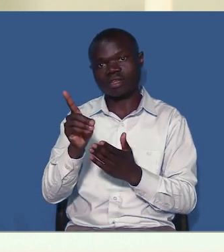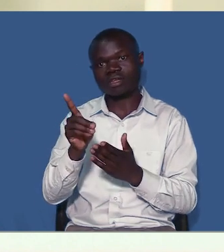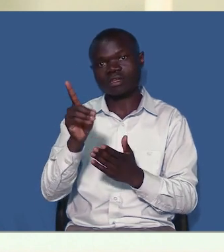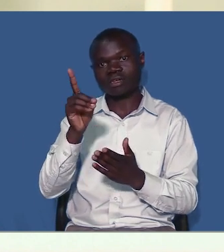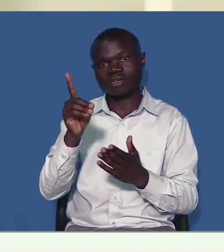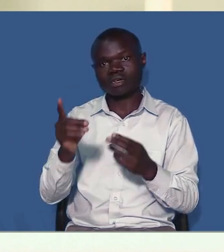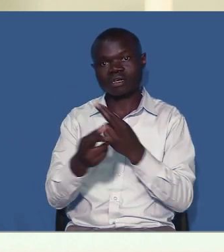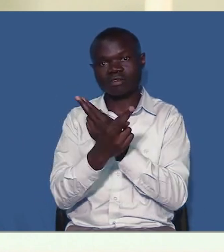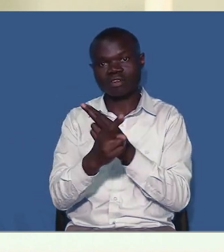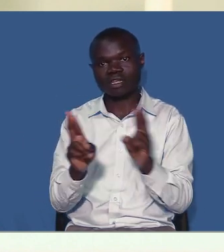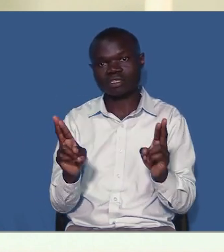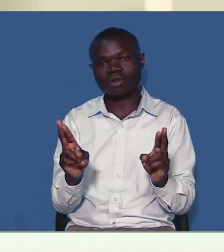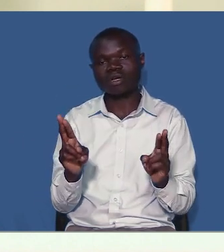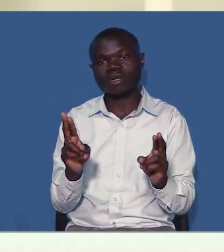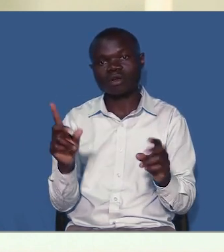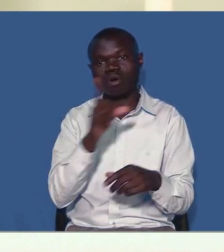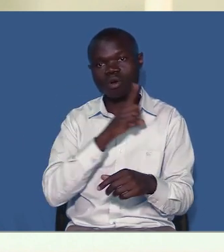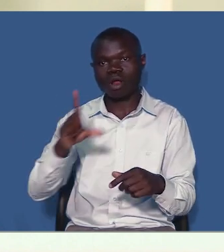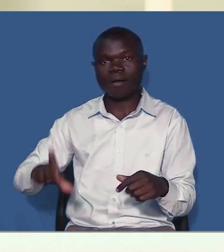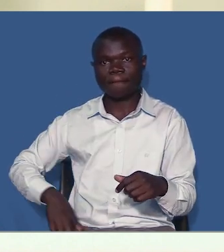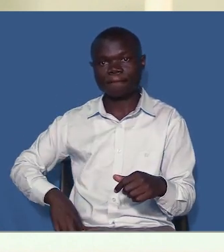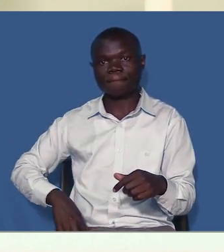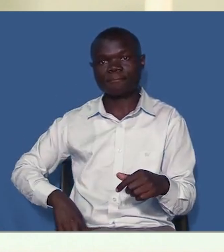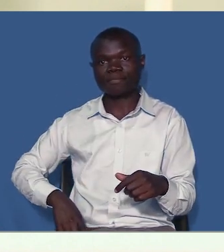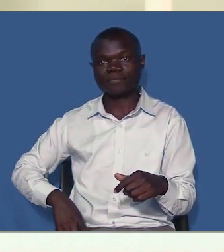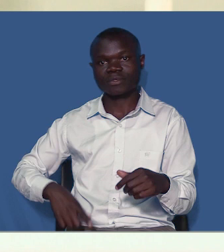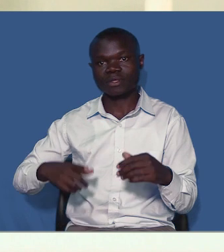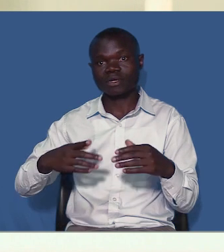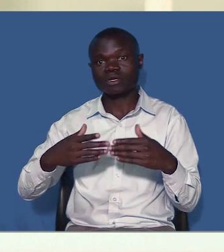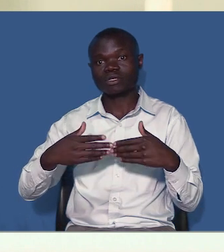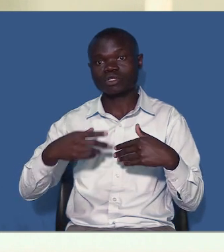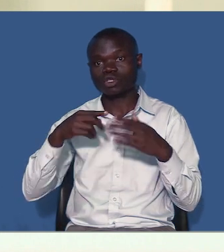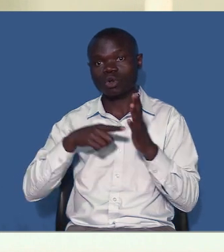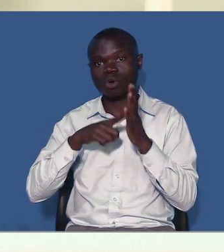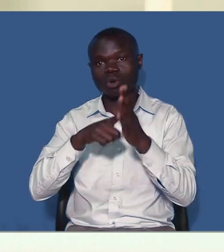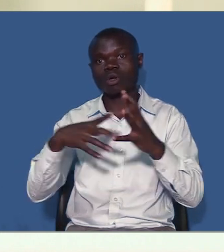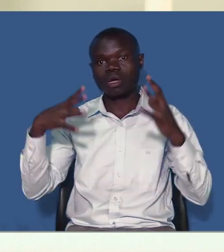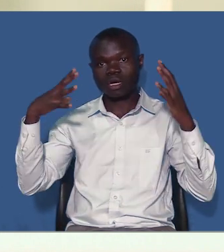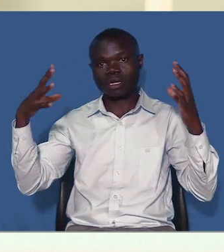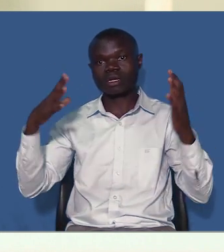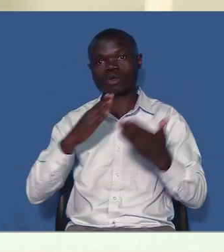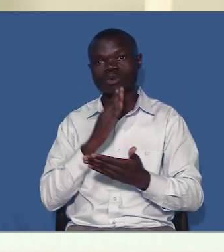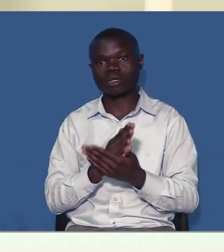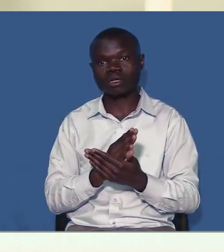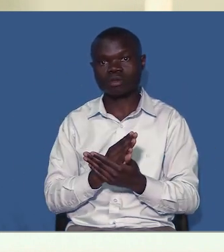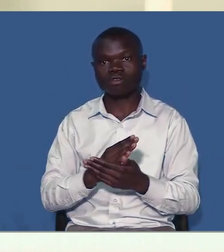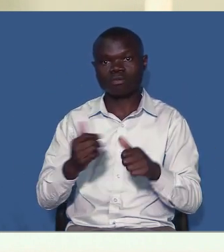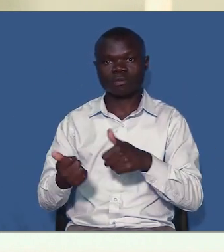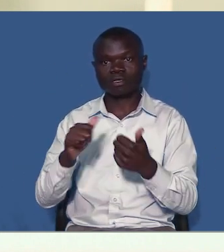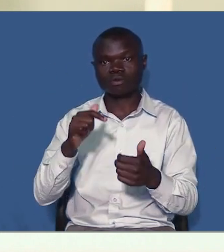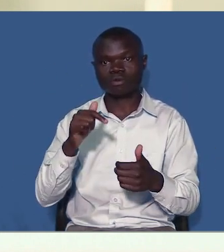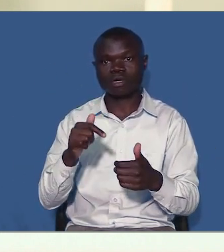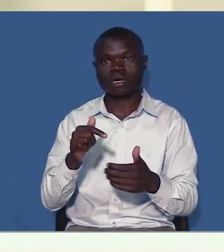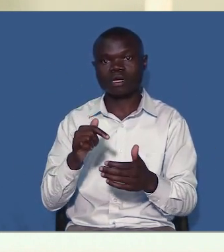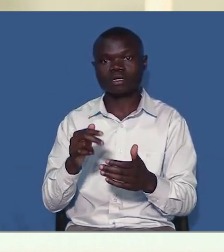reflect your word to us and reveal your greater truth on baptism to us. In Jesus' name we